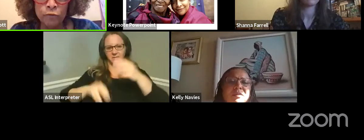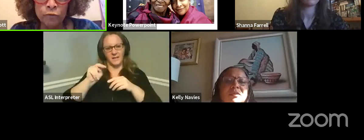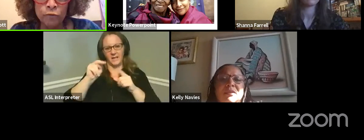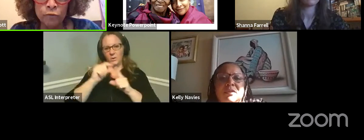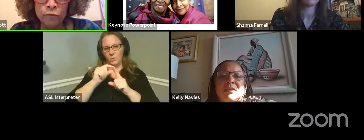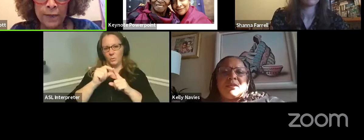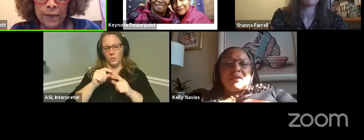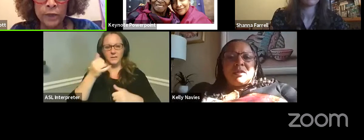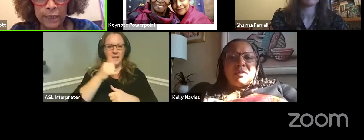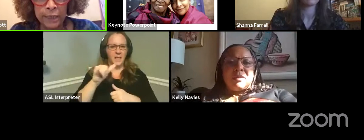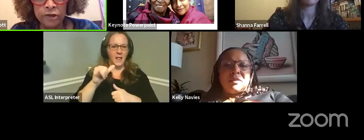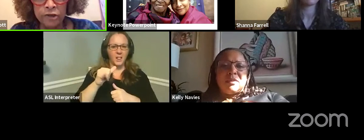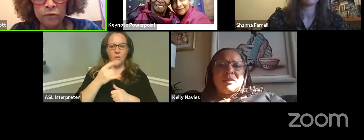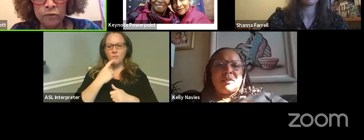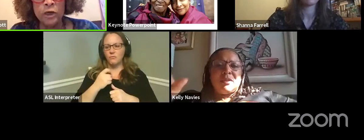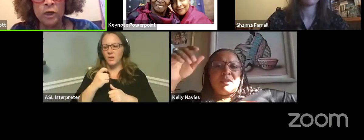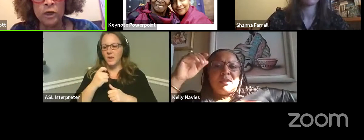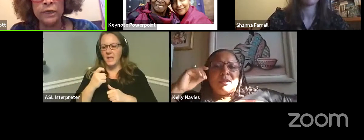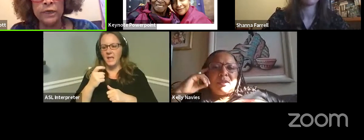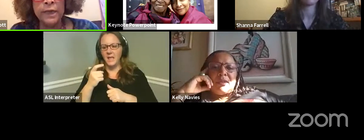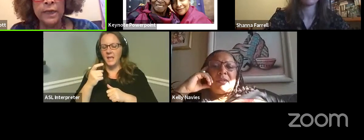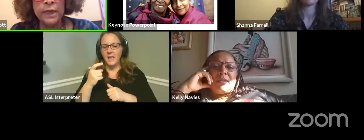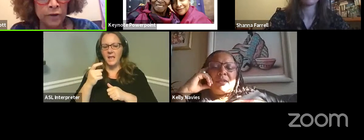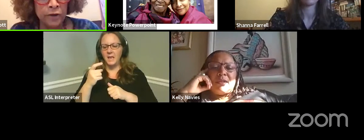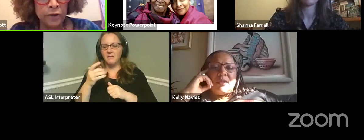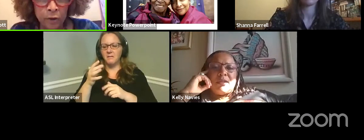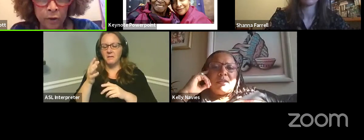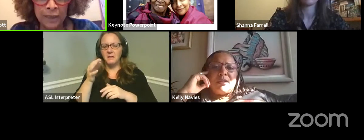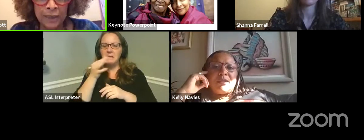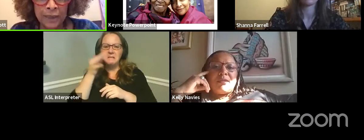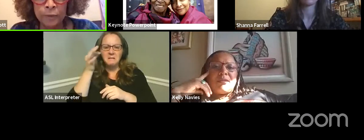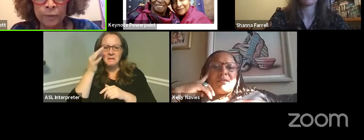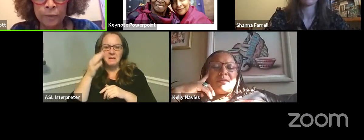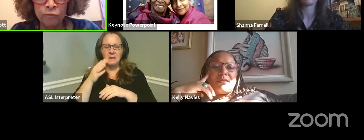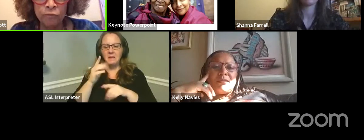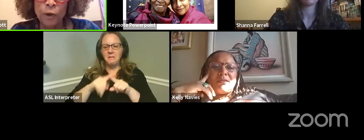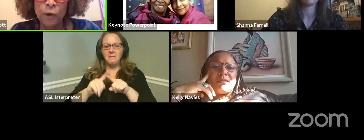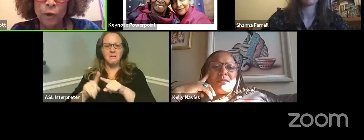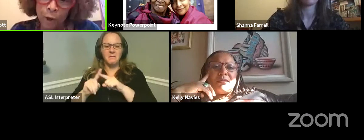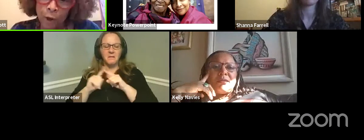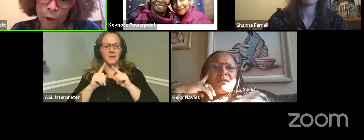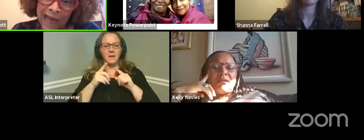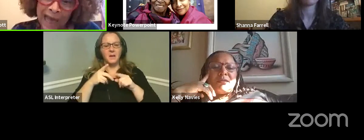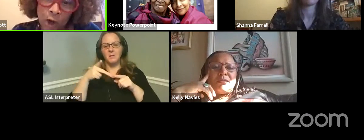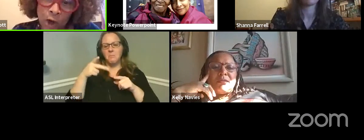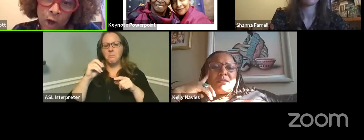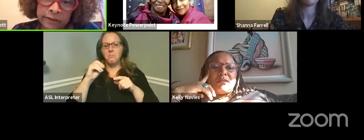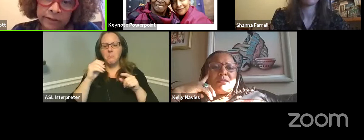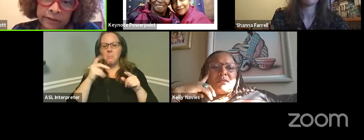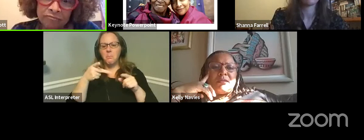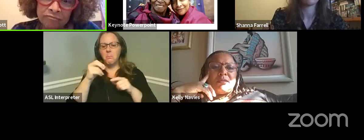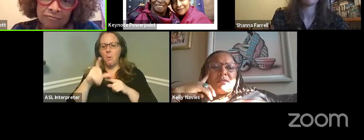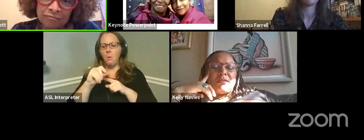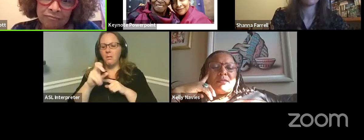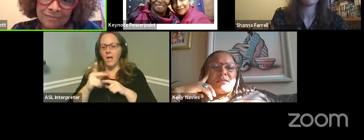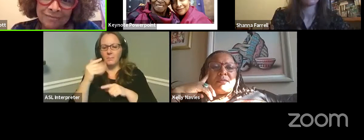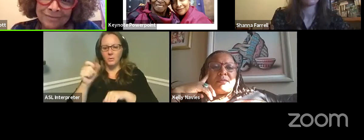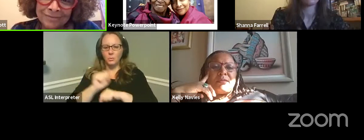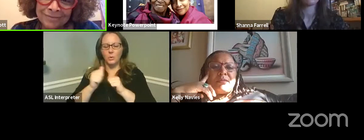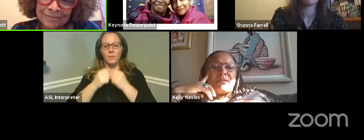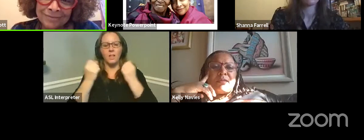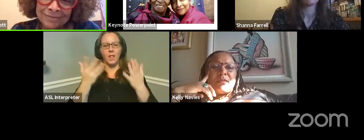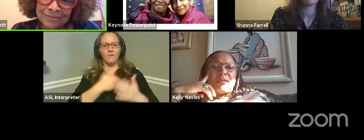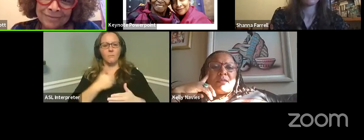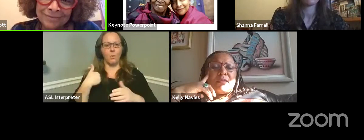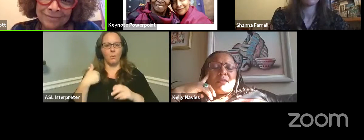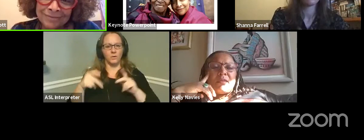Yellow one, red one, Indian one, because he worked with a lot of Polish people, Polak one. And